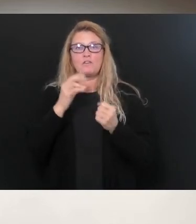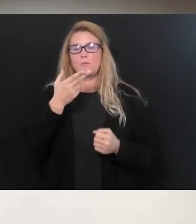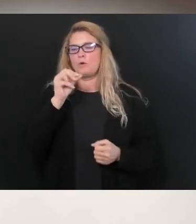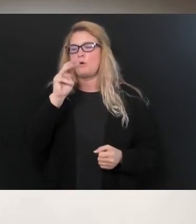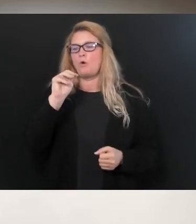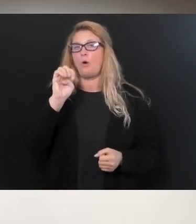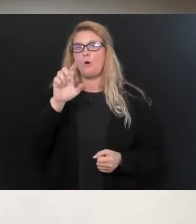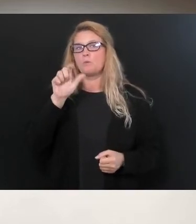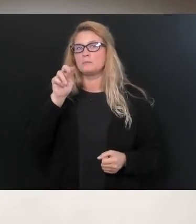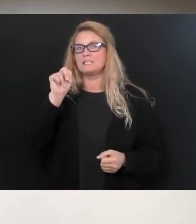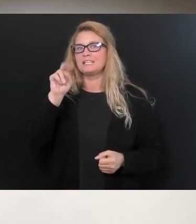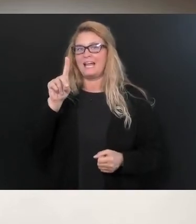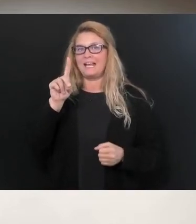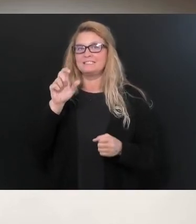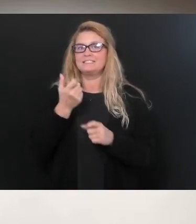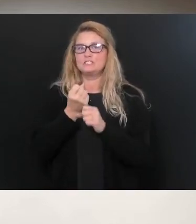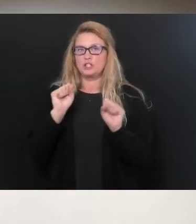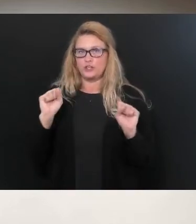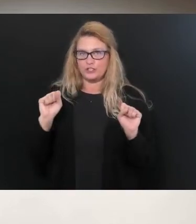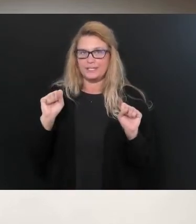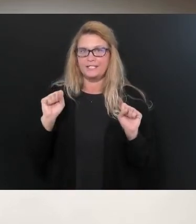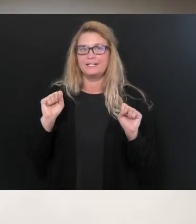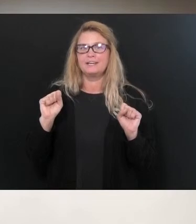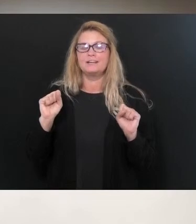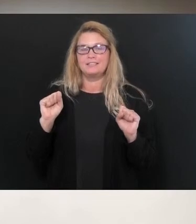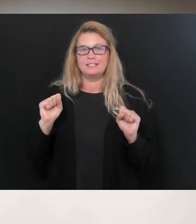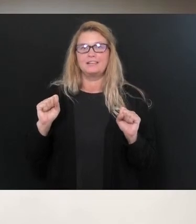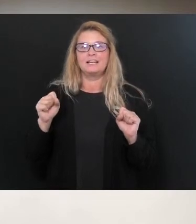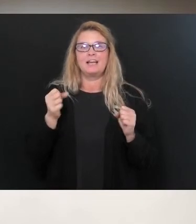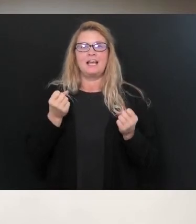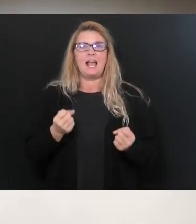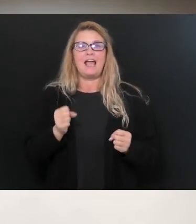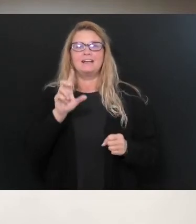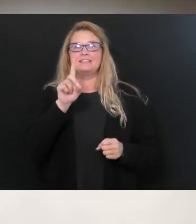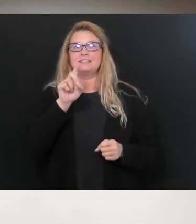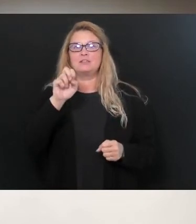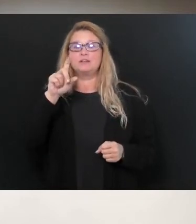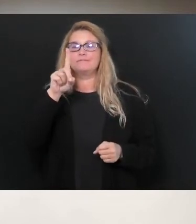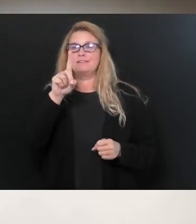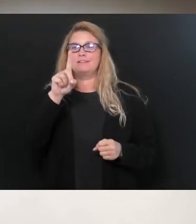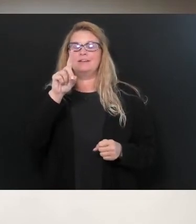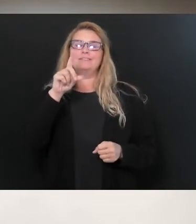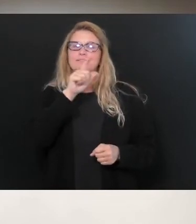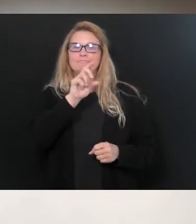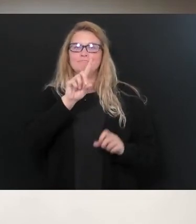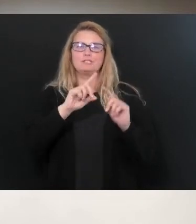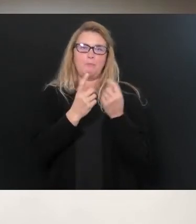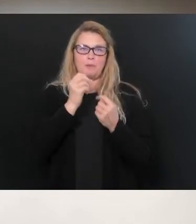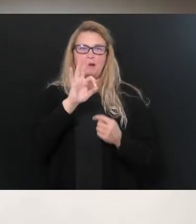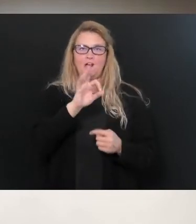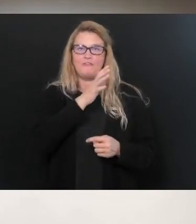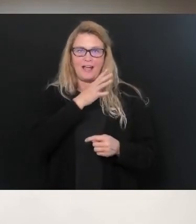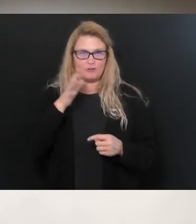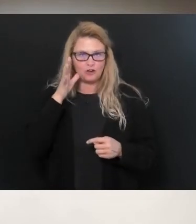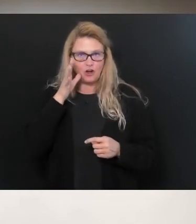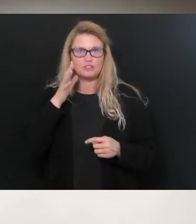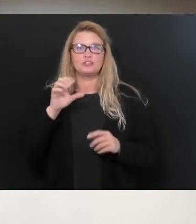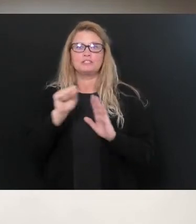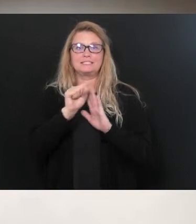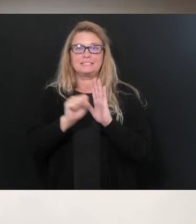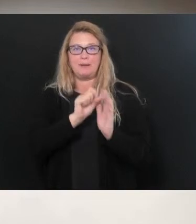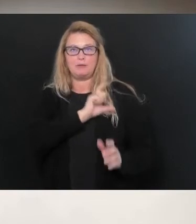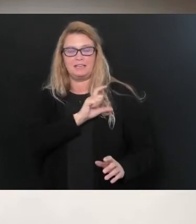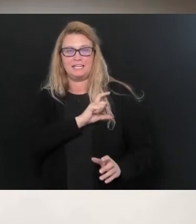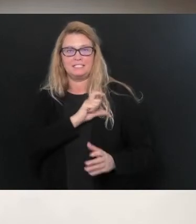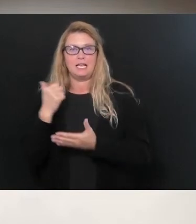Security, LNOs who are helping us, as well as Department of Agriculture and West Virginia State Police, all doing great work to help